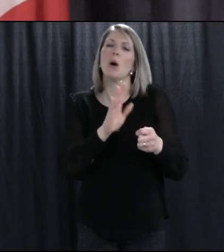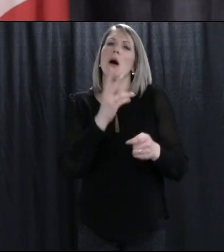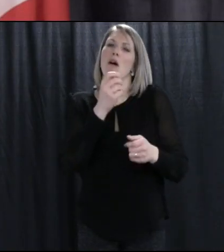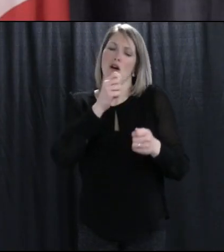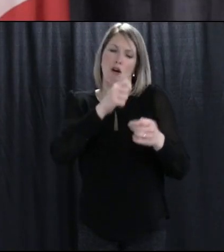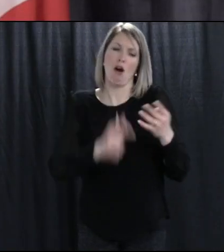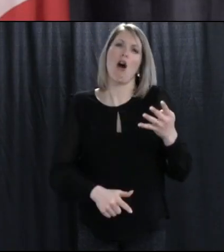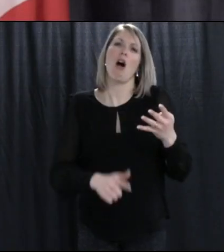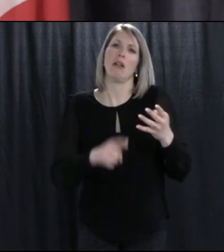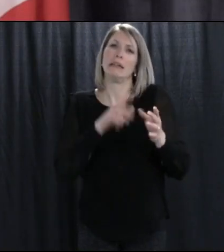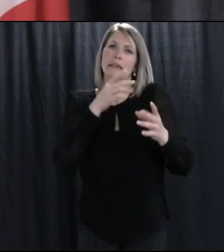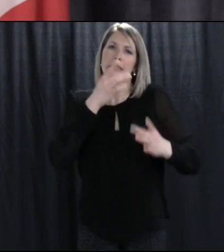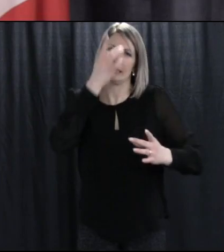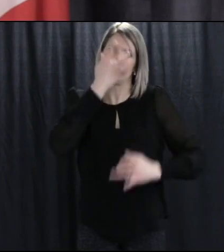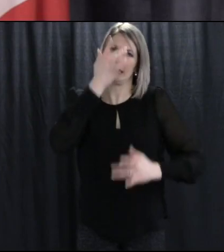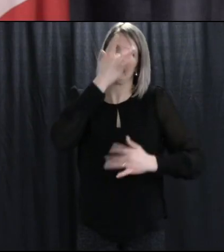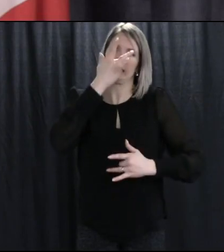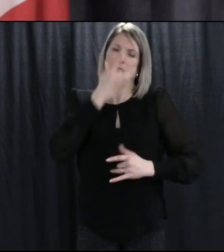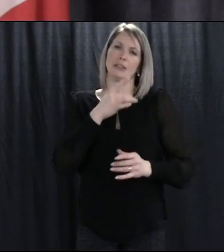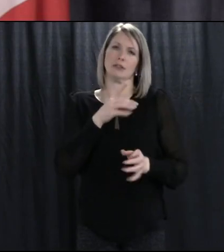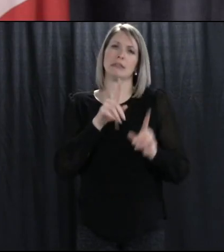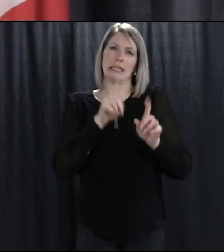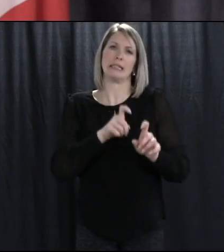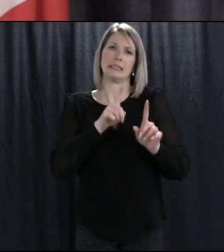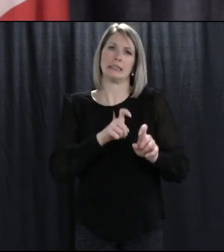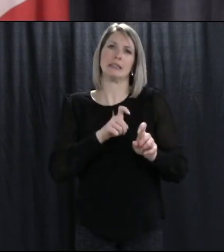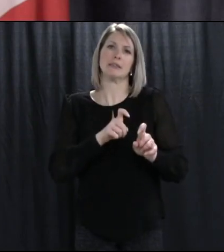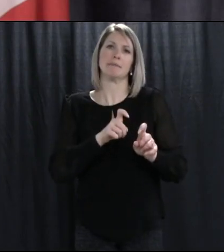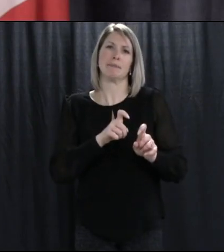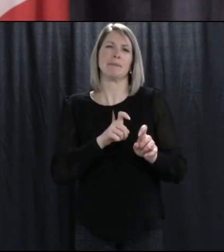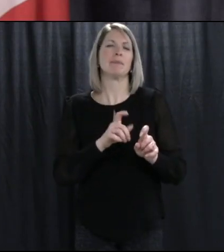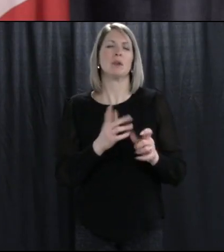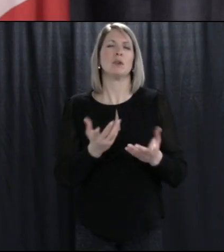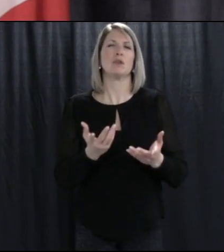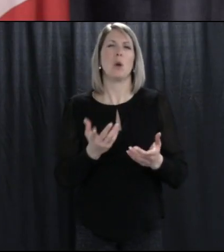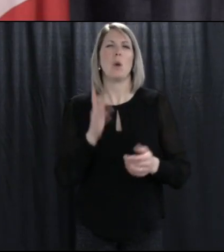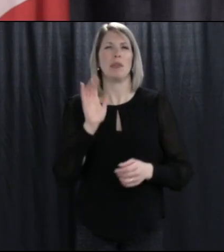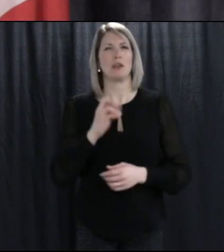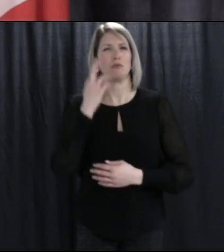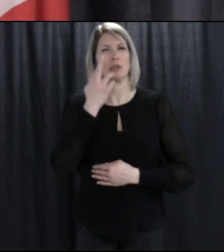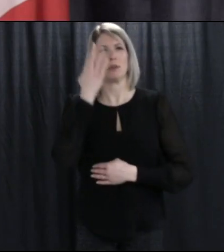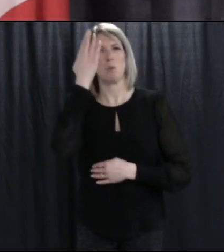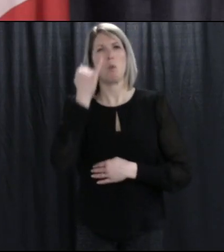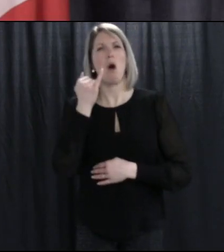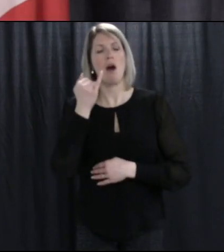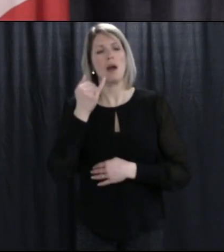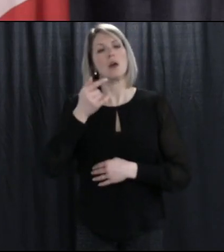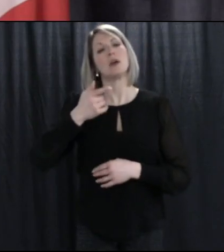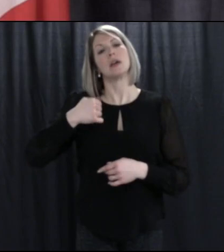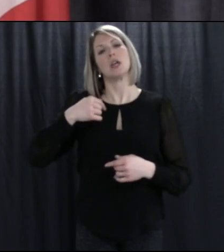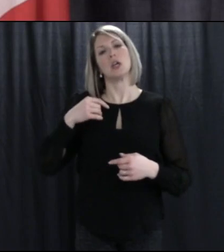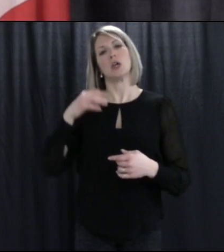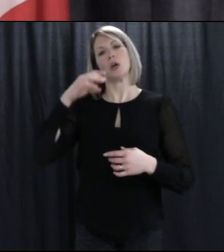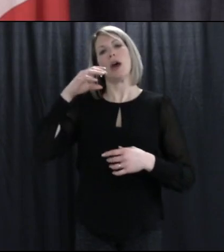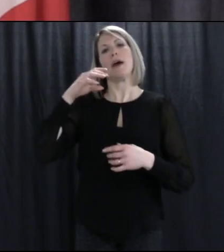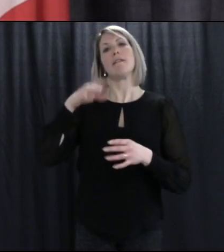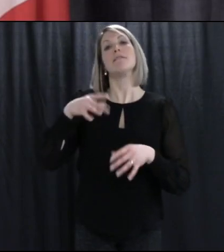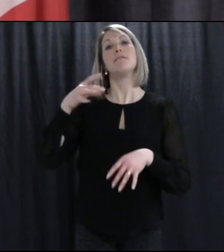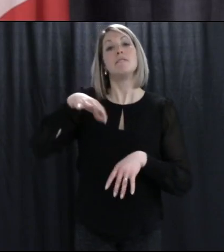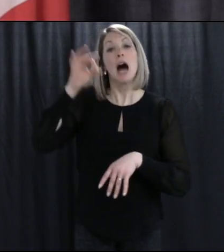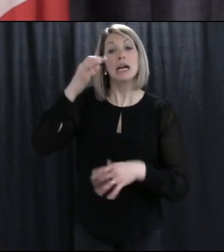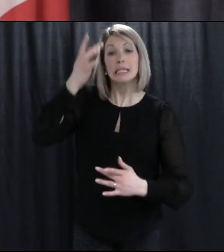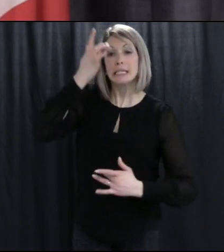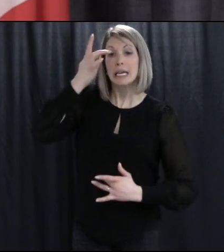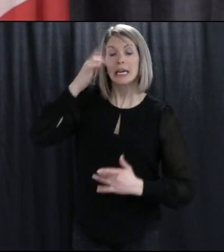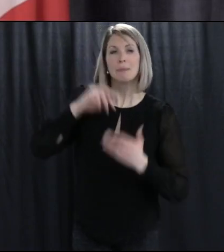influenza-like illness is getting tested for COVID-19. So that's one of the ways that we would expect to pick up community cases.